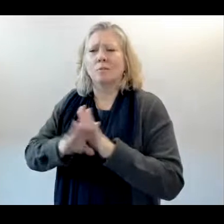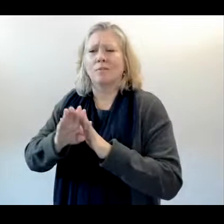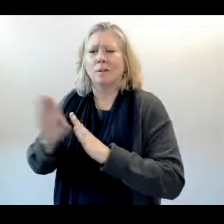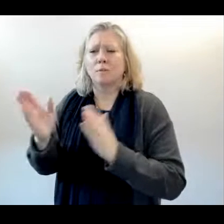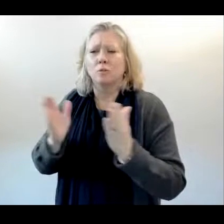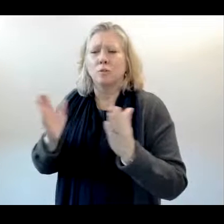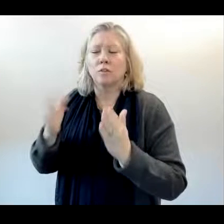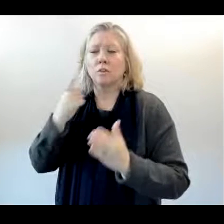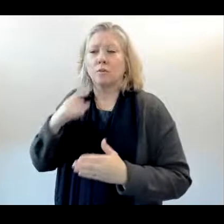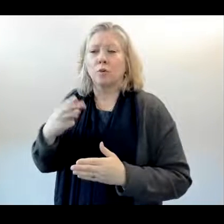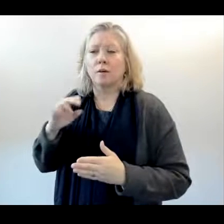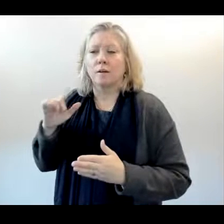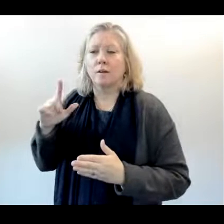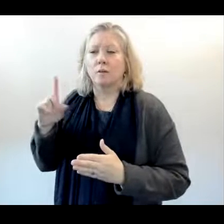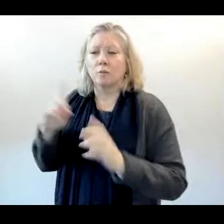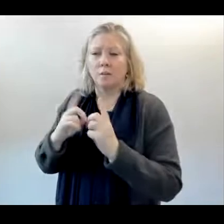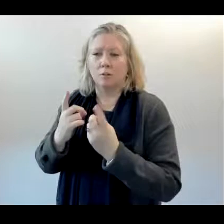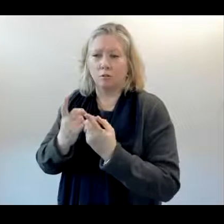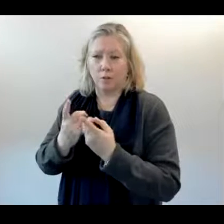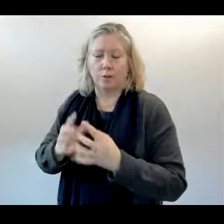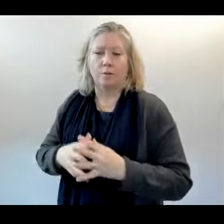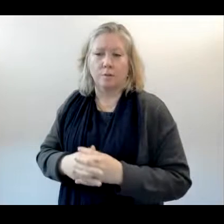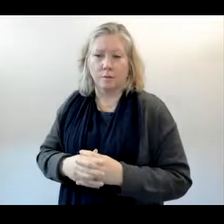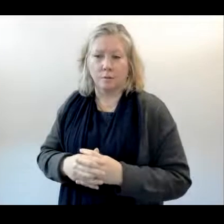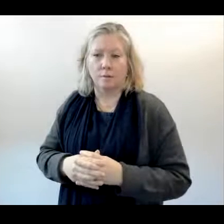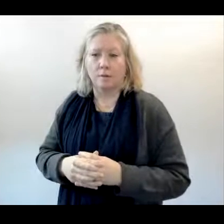Hill District Bedford Dwellings Choice Implementation Grant.